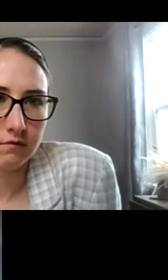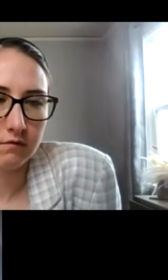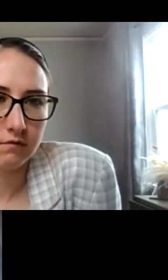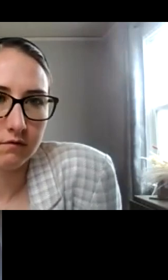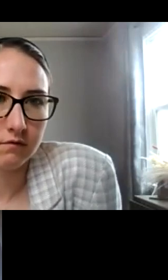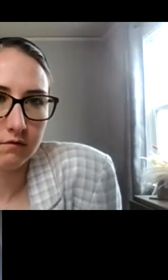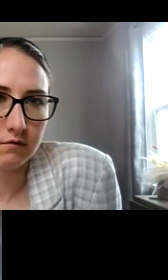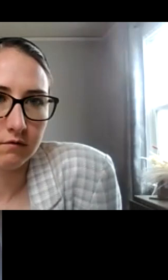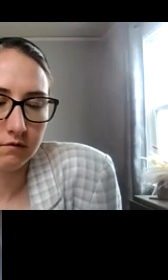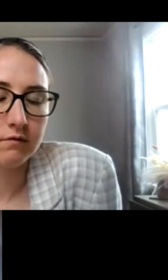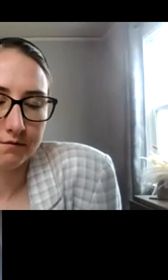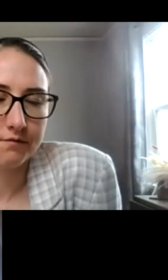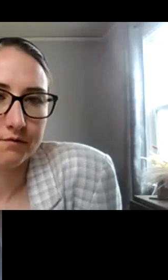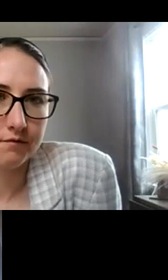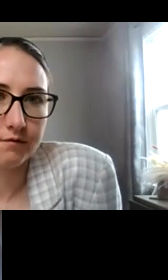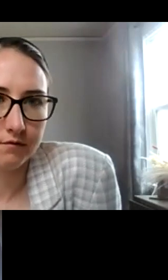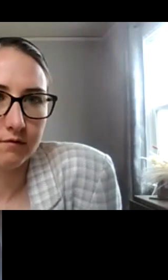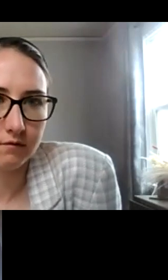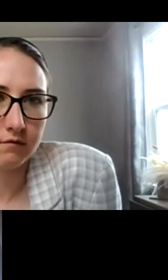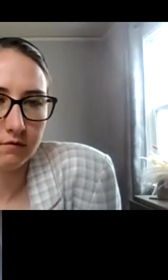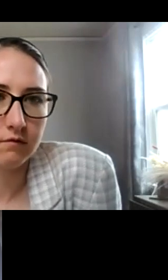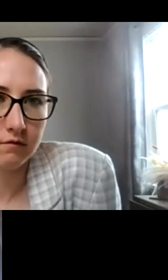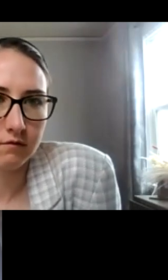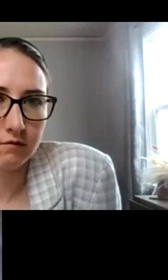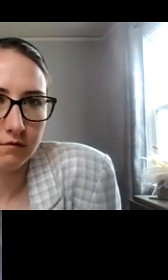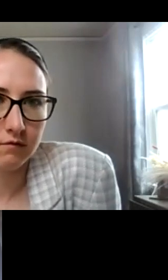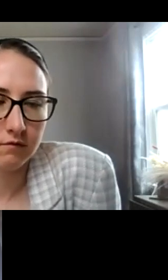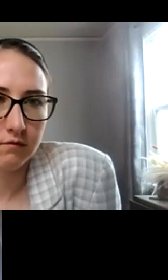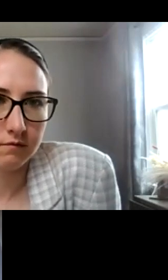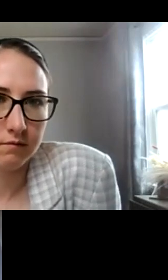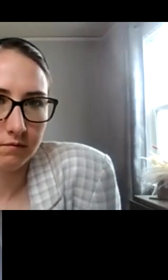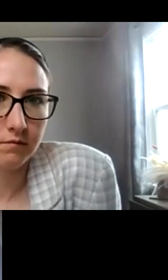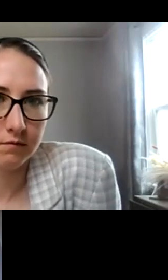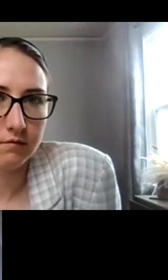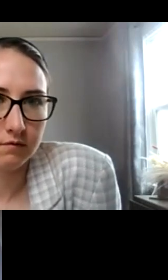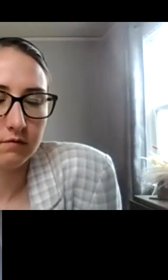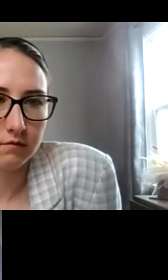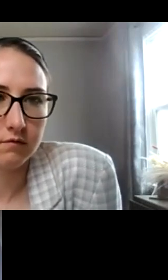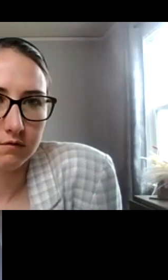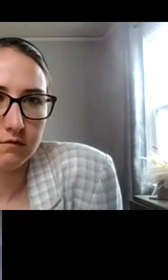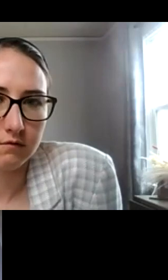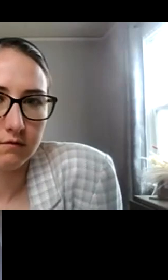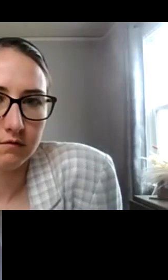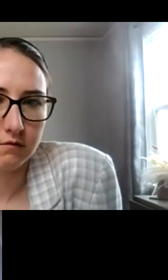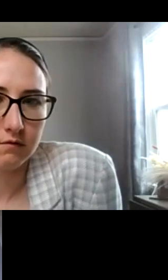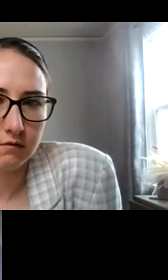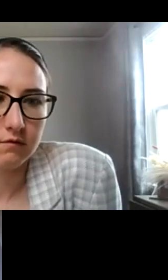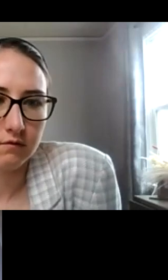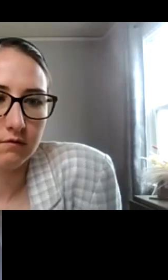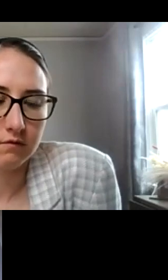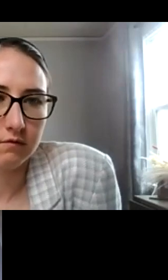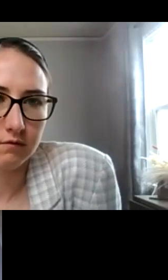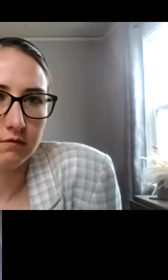to either decline or ask for more appropriate services to serve that